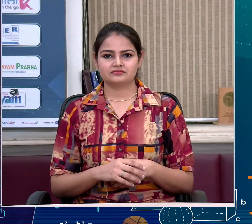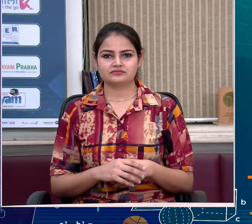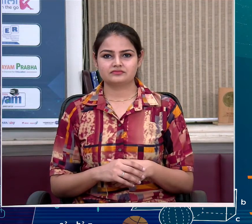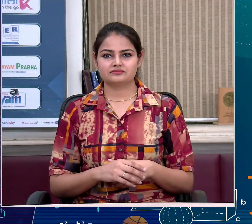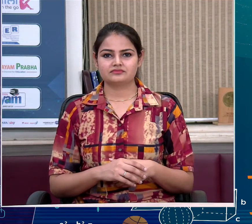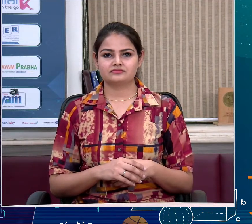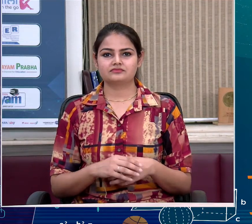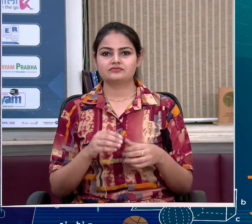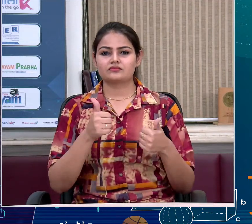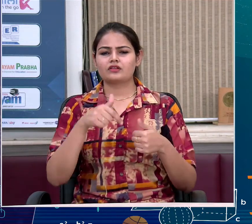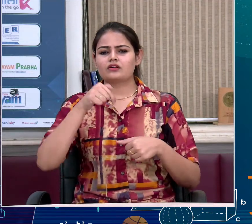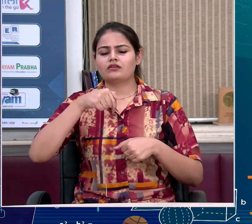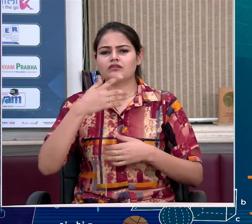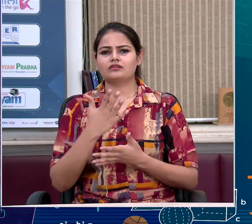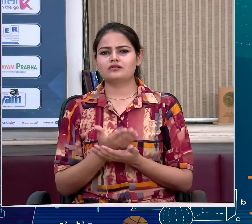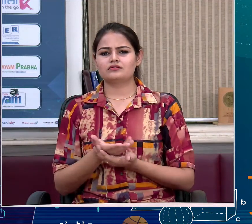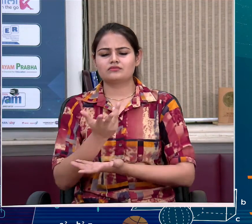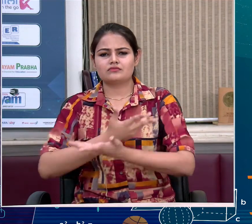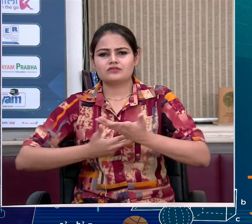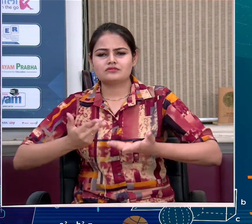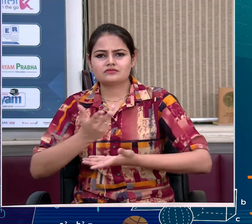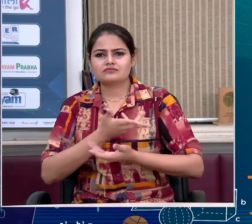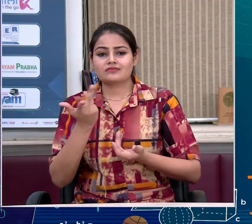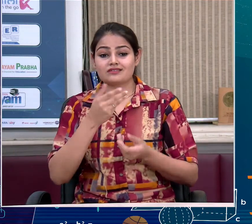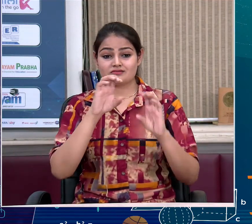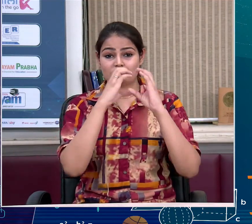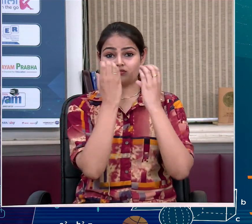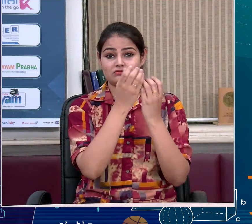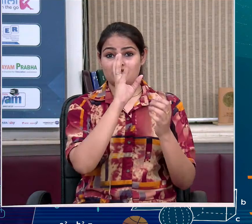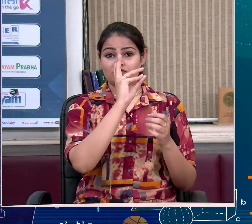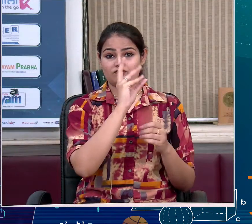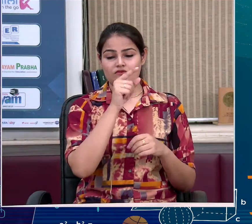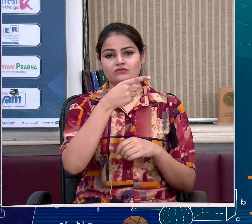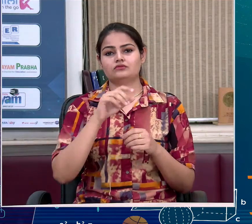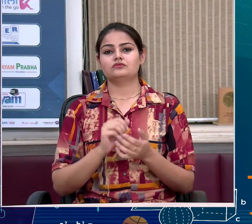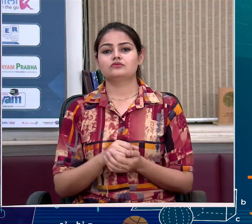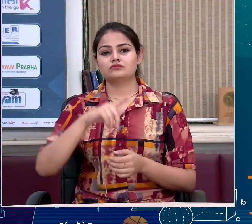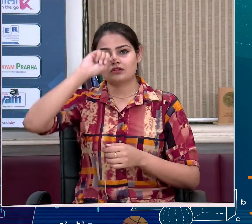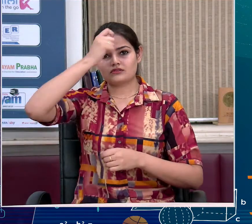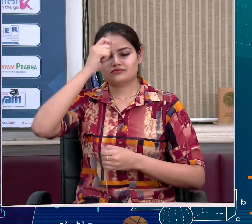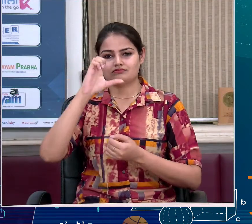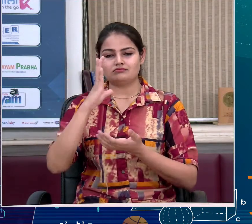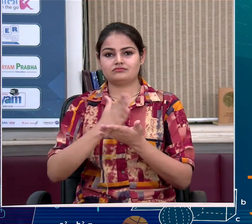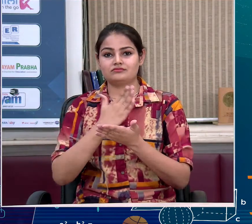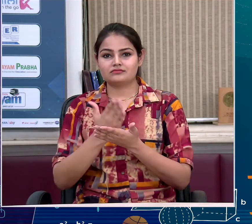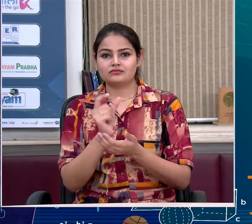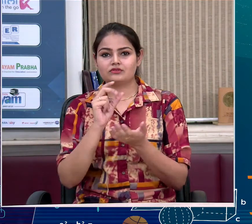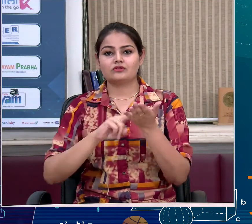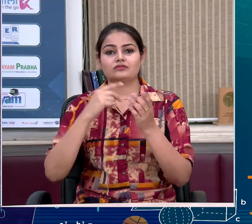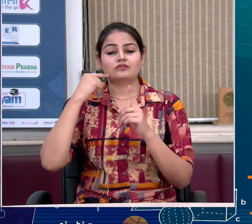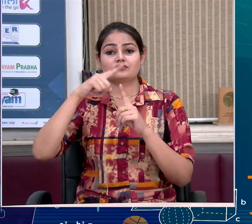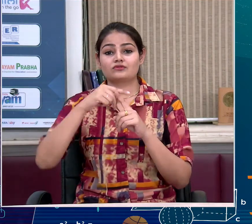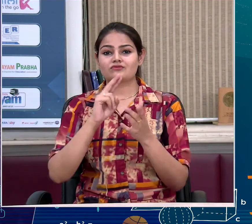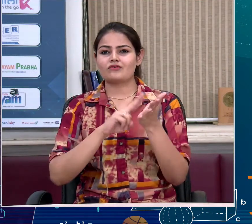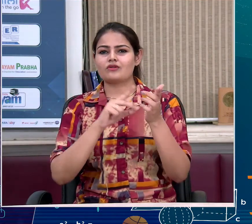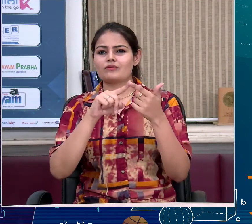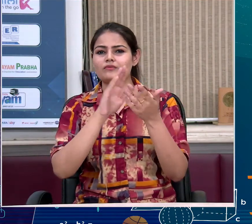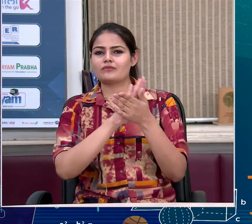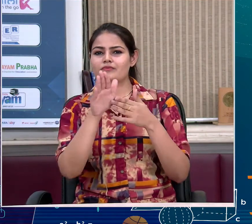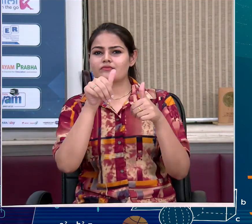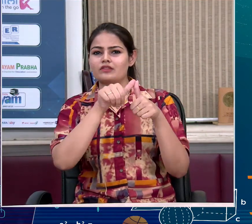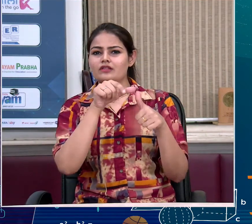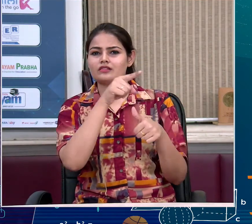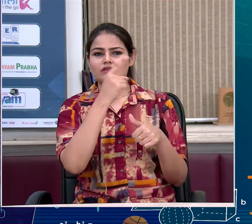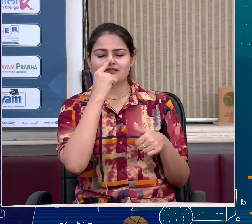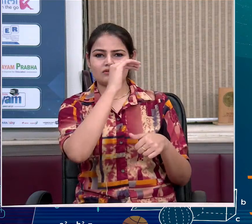All right. So today we will be looking at a class 4 English lesson, Unit 1, Wake Up from Neha's Alarm Clock. It's